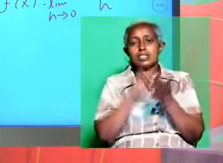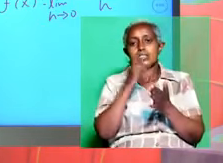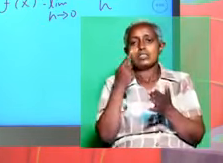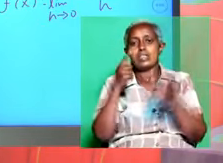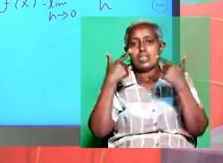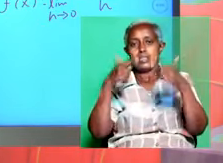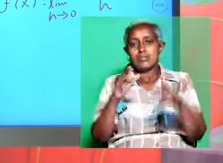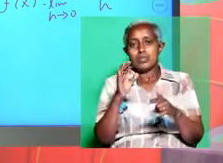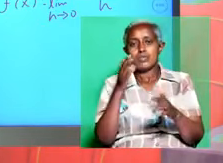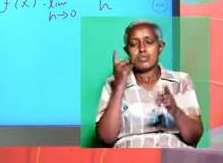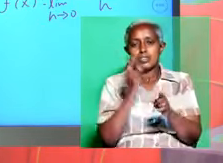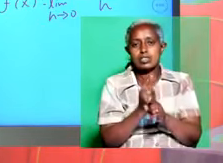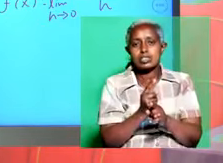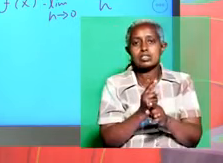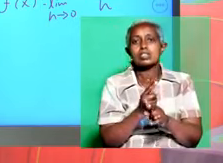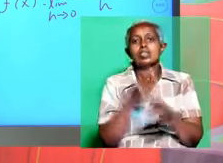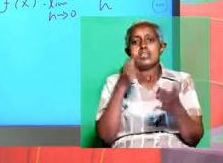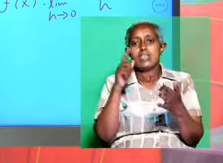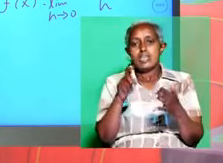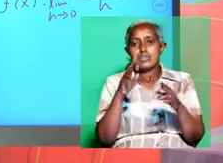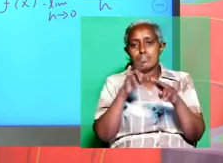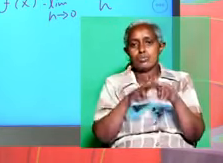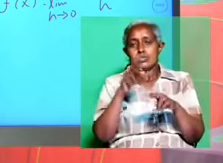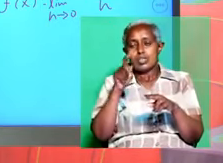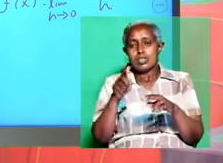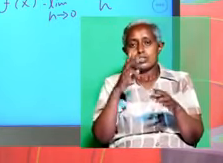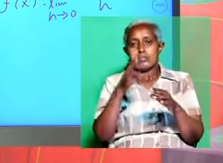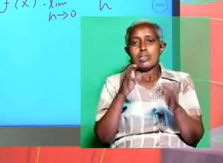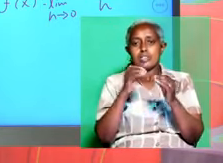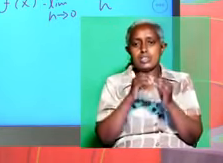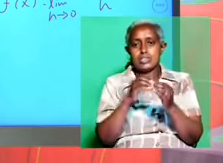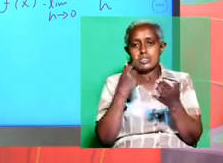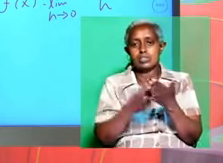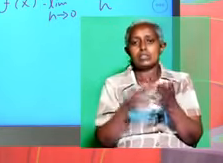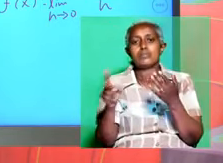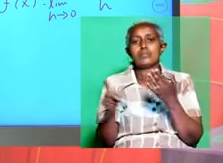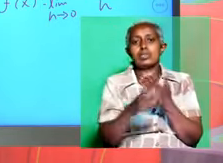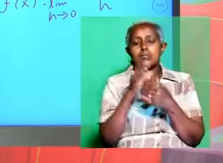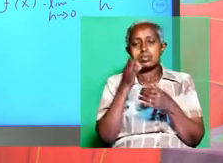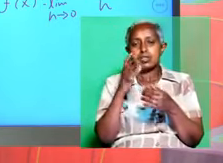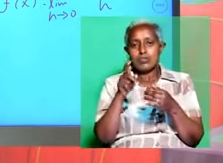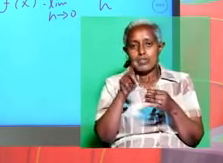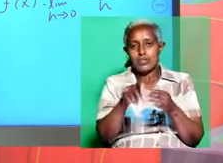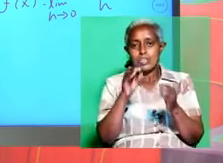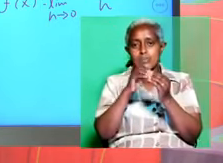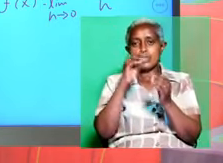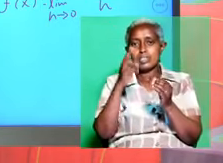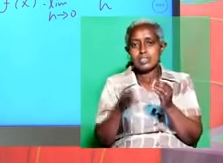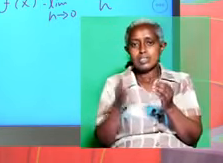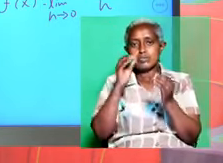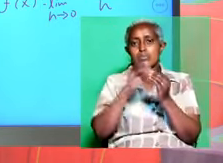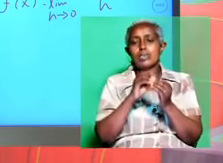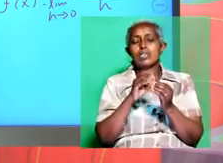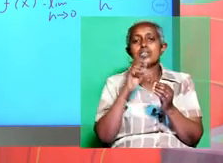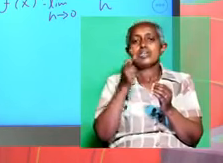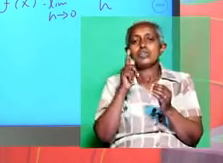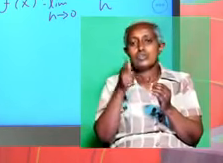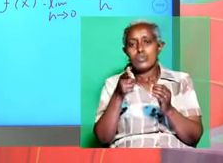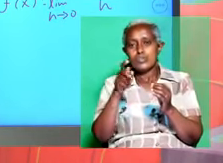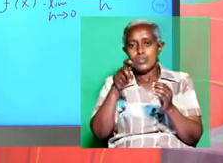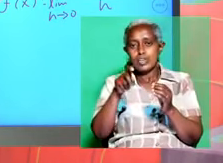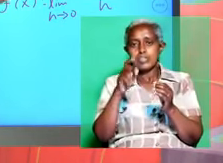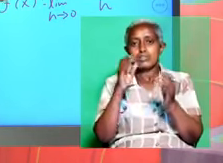limit of, just in place of x put x plus h, so this becomes f of x plus h plus g of x plus